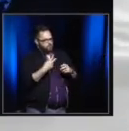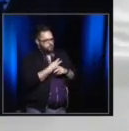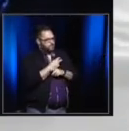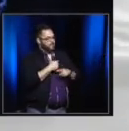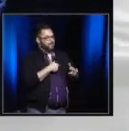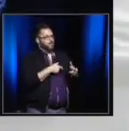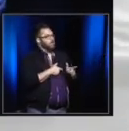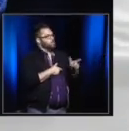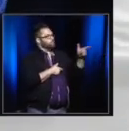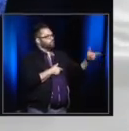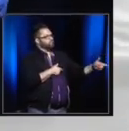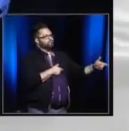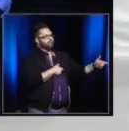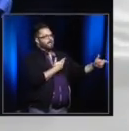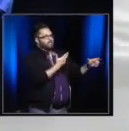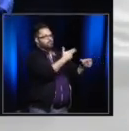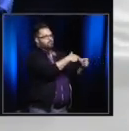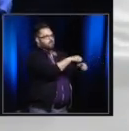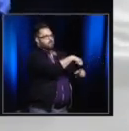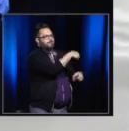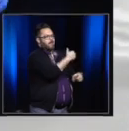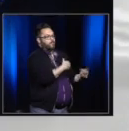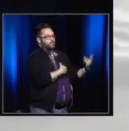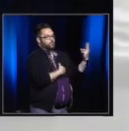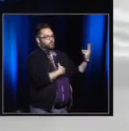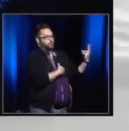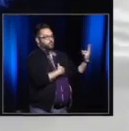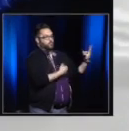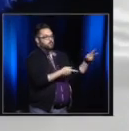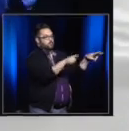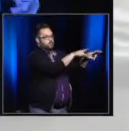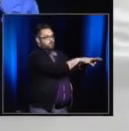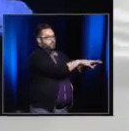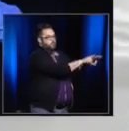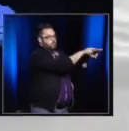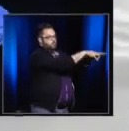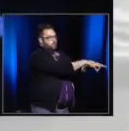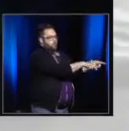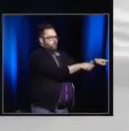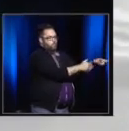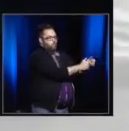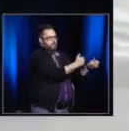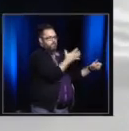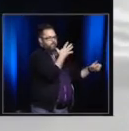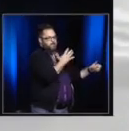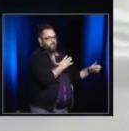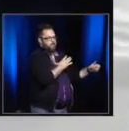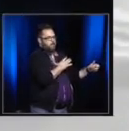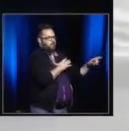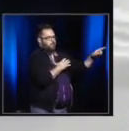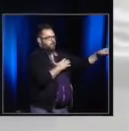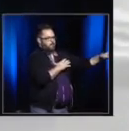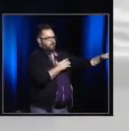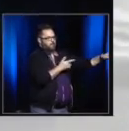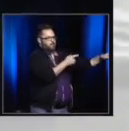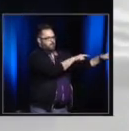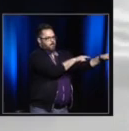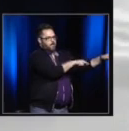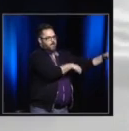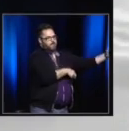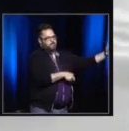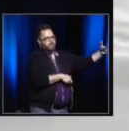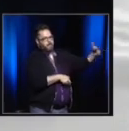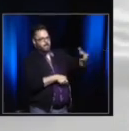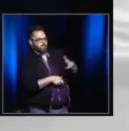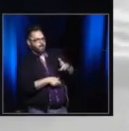another pair who had a female. One of those males was real notch. And together, the two alliances came back in. They charged right into the beach in